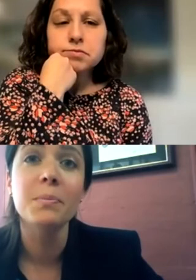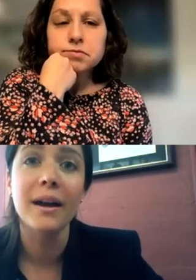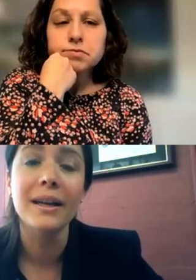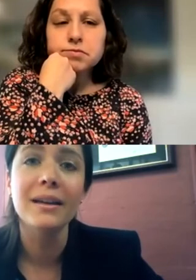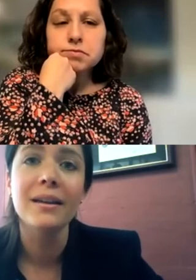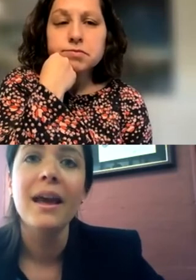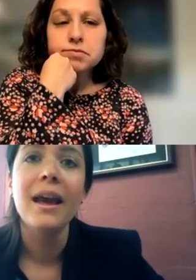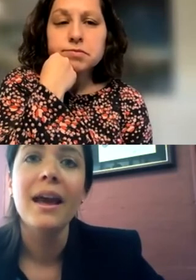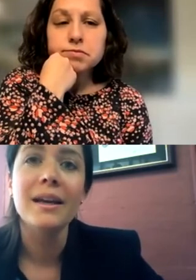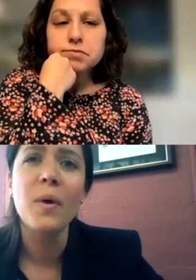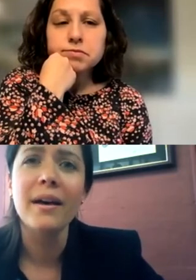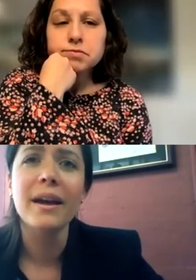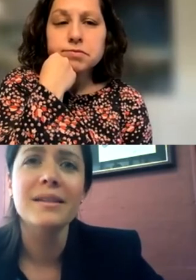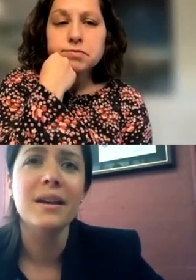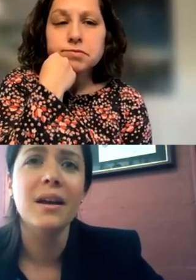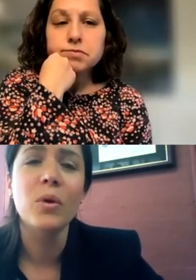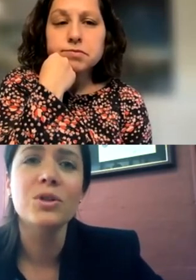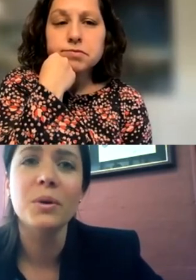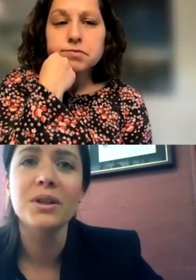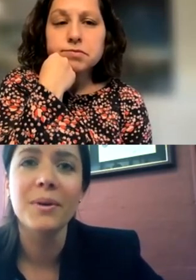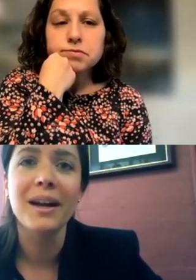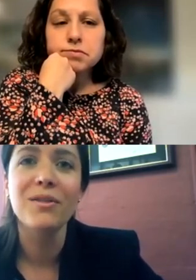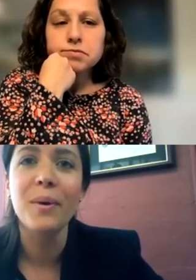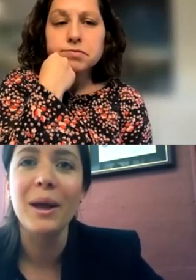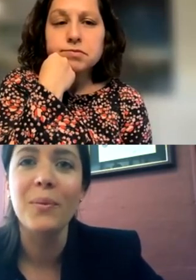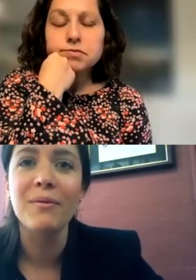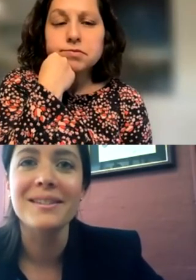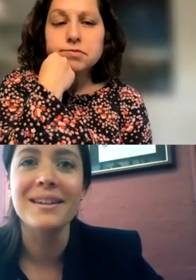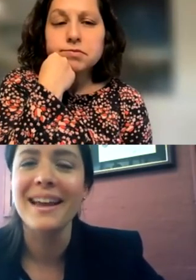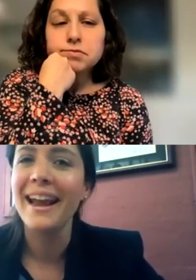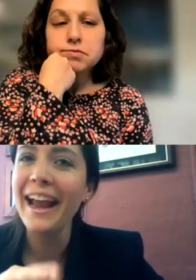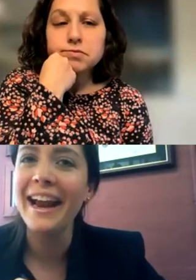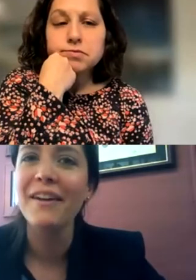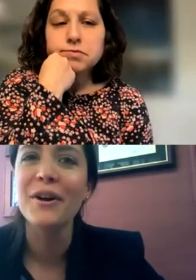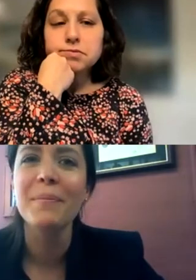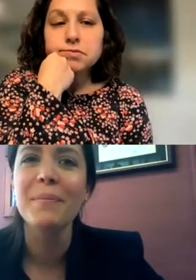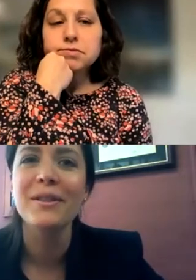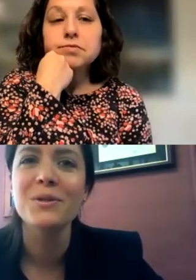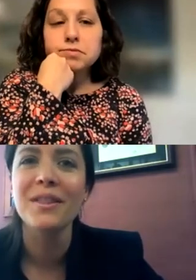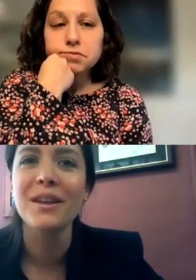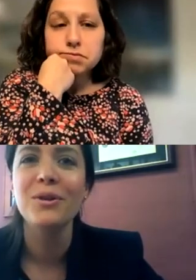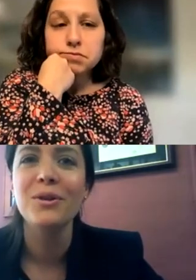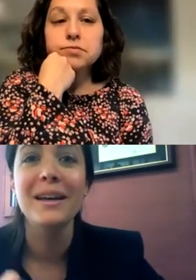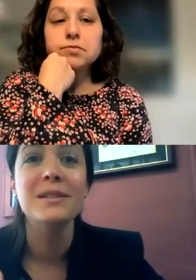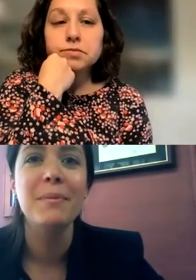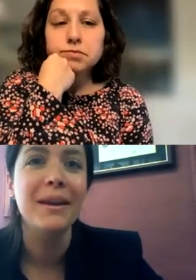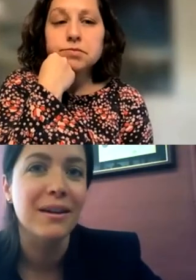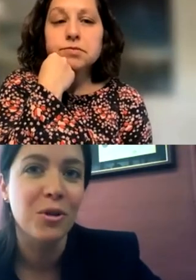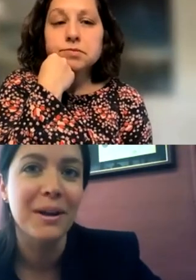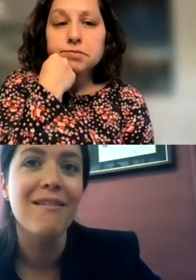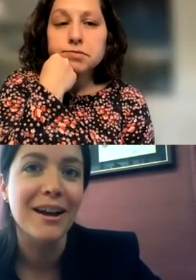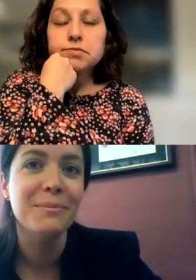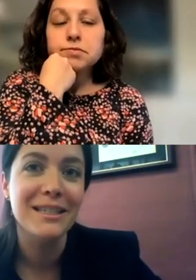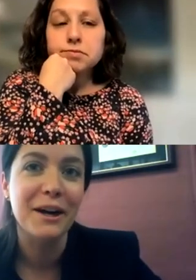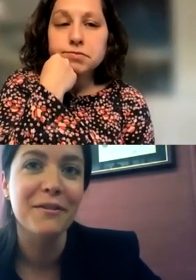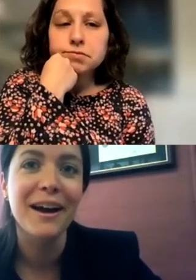purpose behind it, as well as in a more short-term kind of way when residents say, hey, I've heard about this work that you do because my peer told